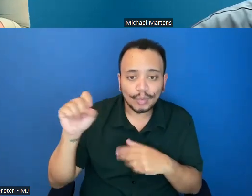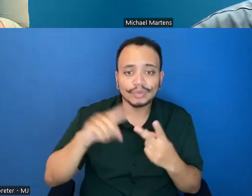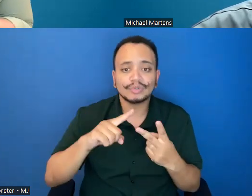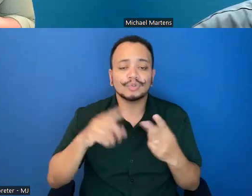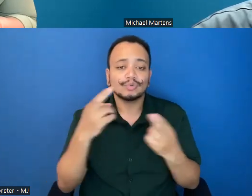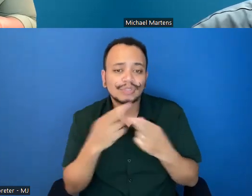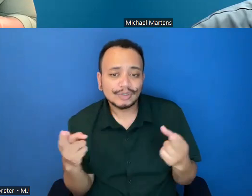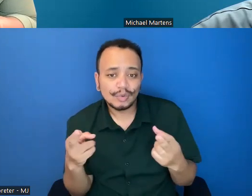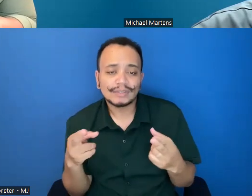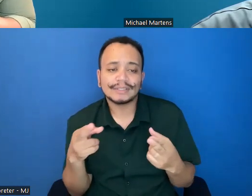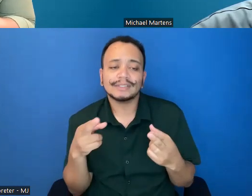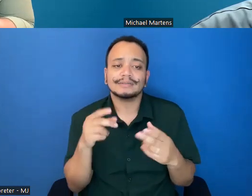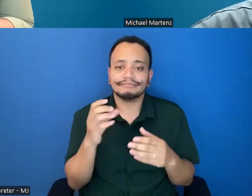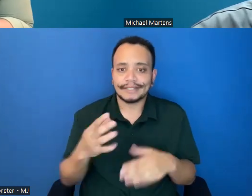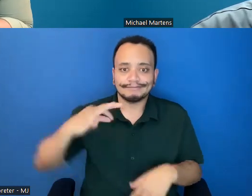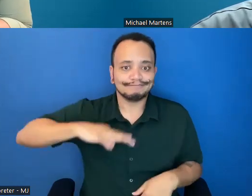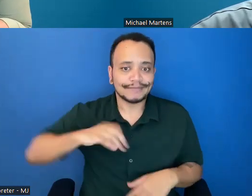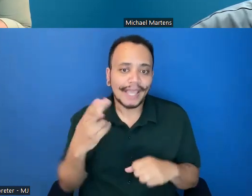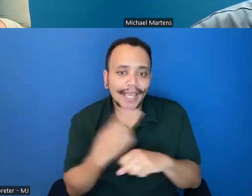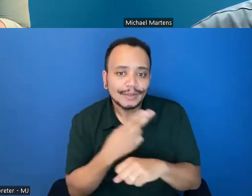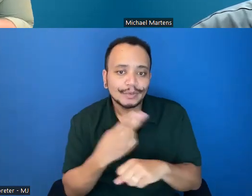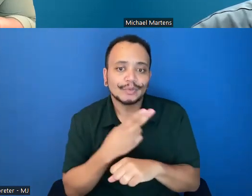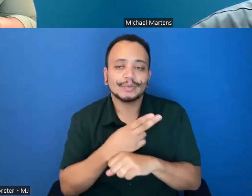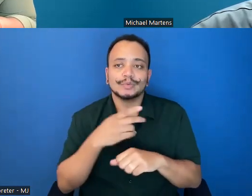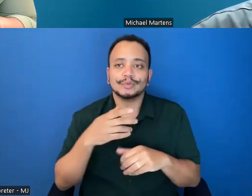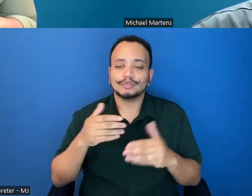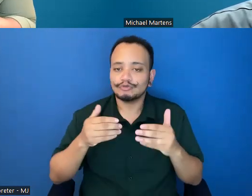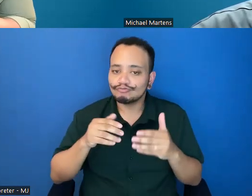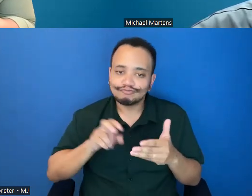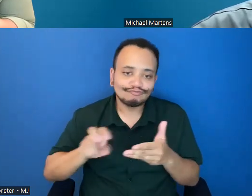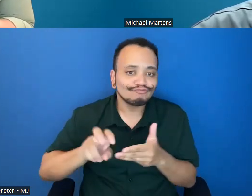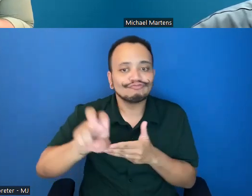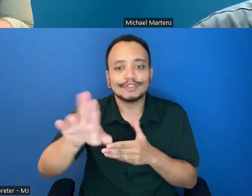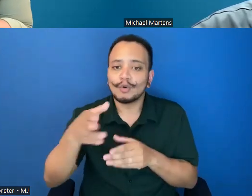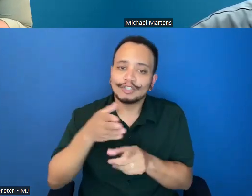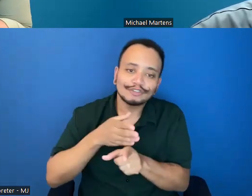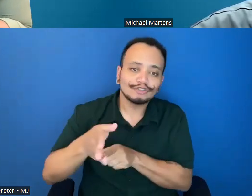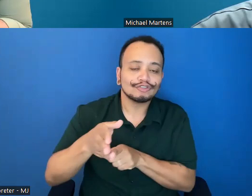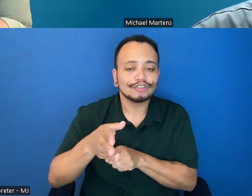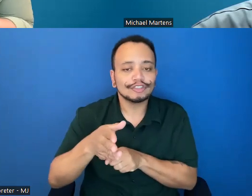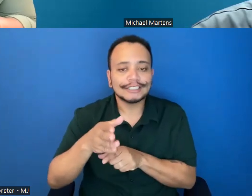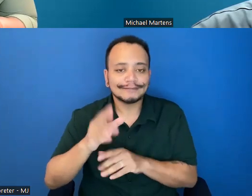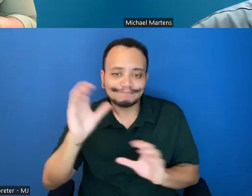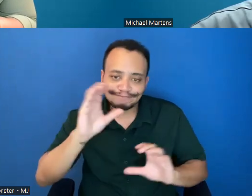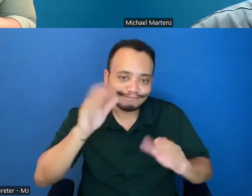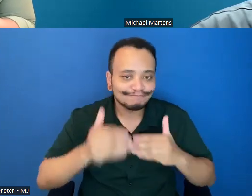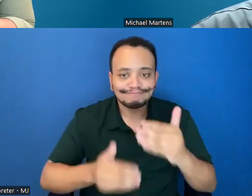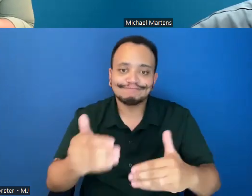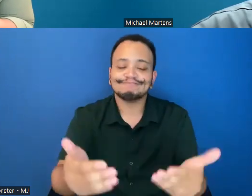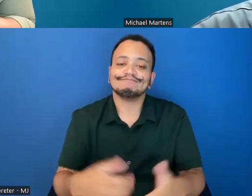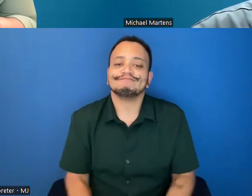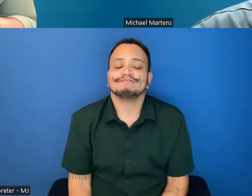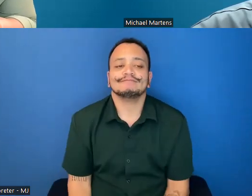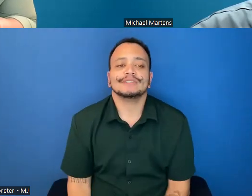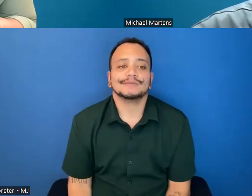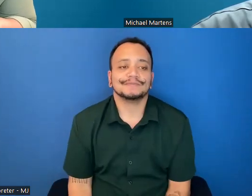which you can use to actively chart your career exploration and